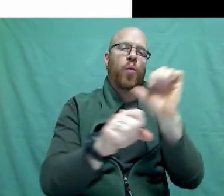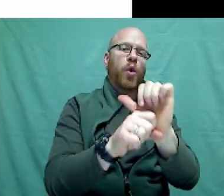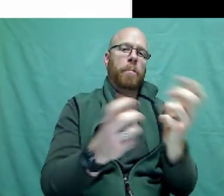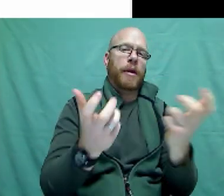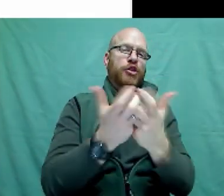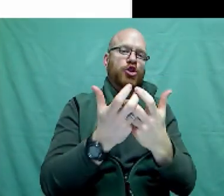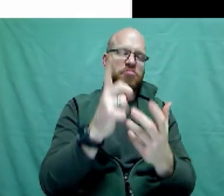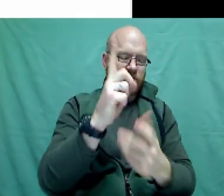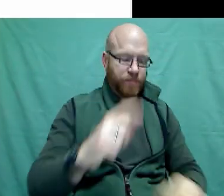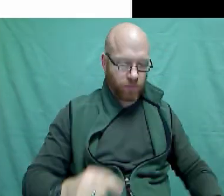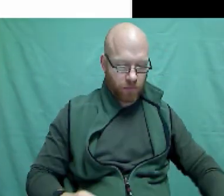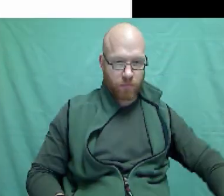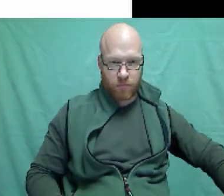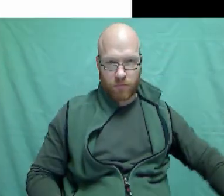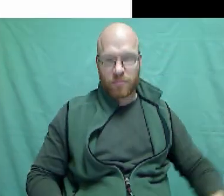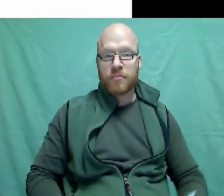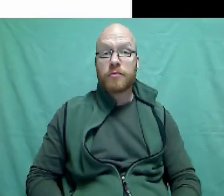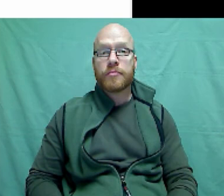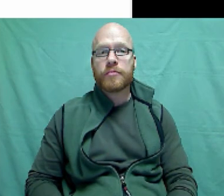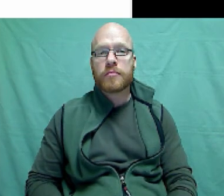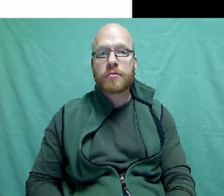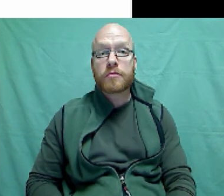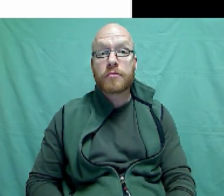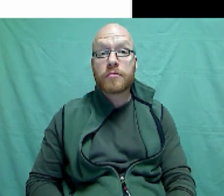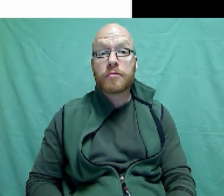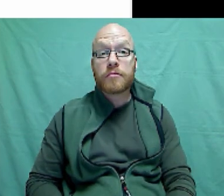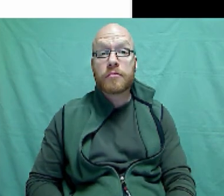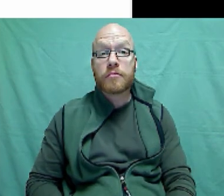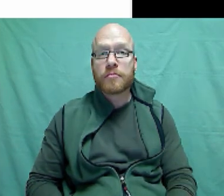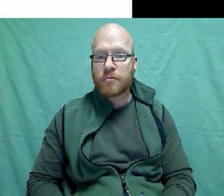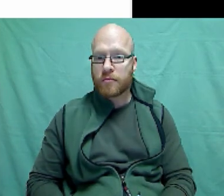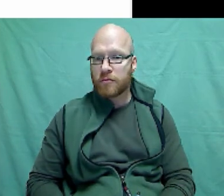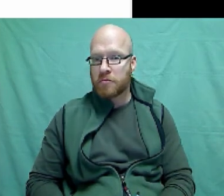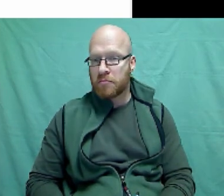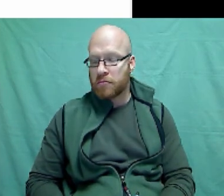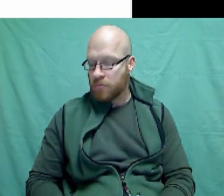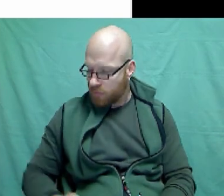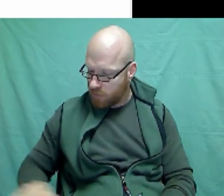and I'll give you the answer here and see if you can match the answer.